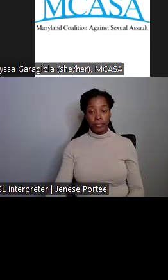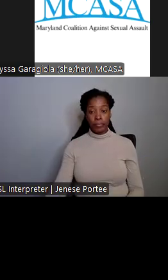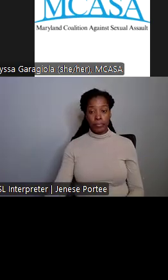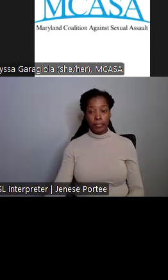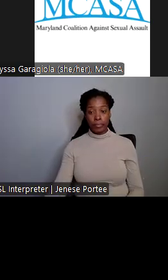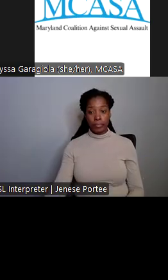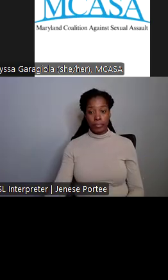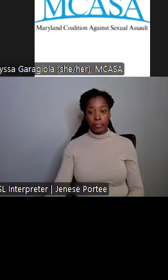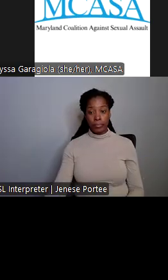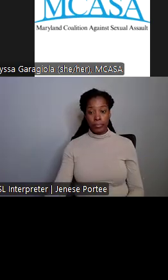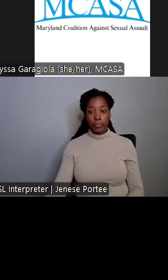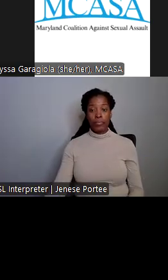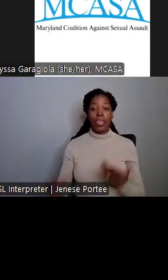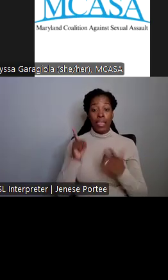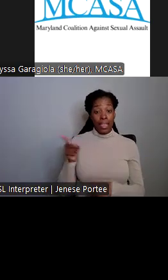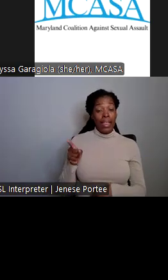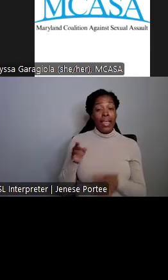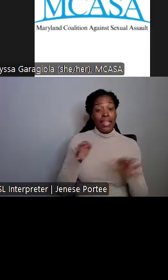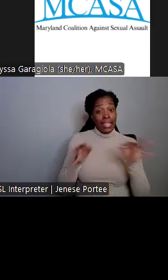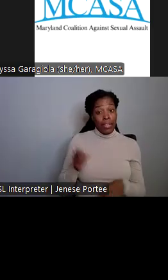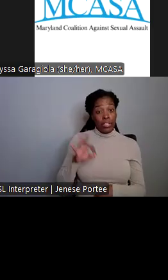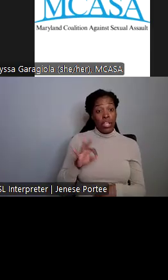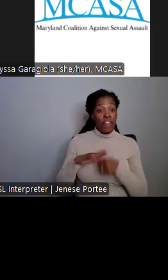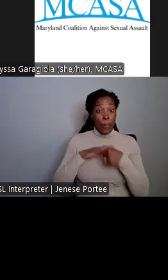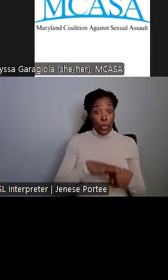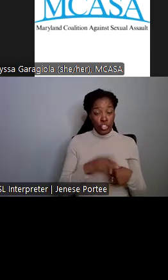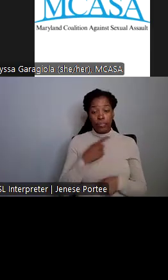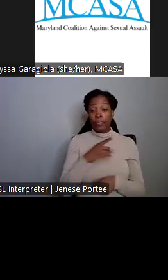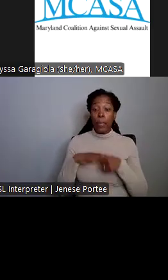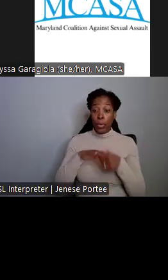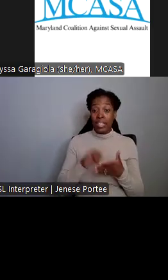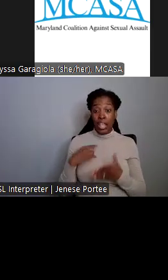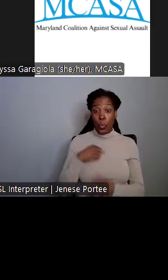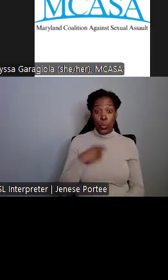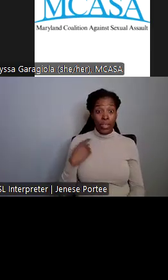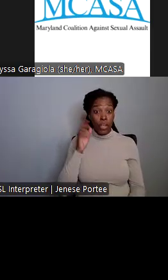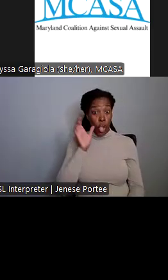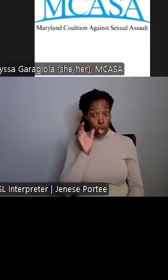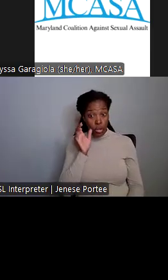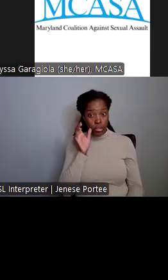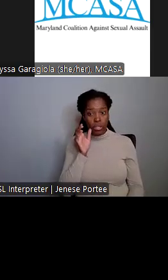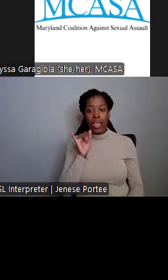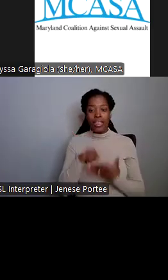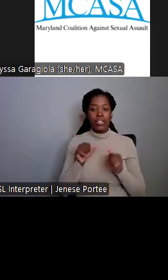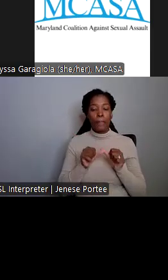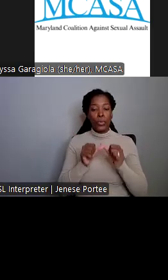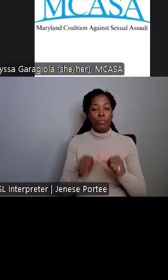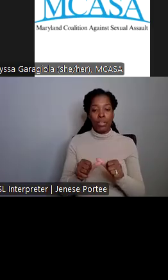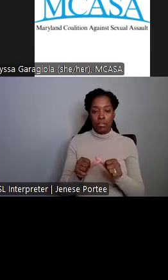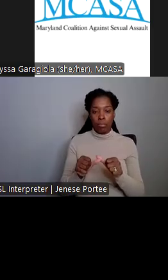The best definition of oppression that we have heard is a perpetual state of